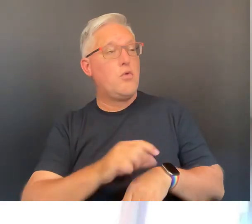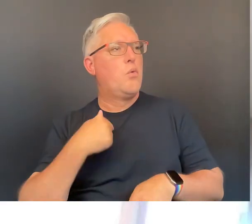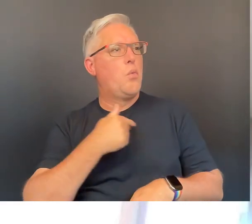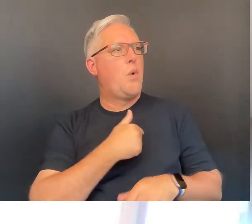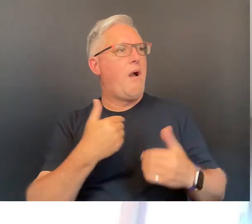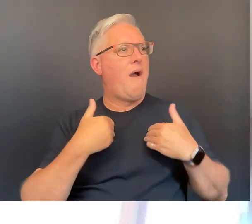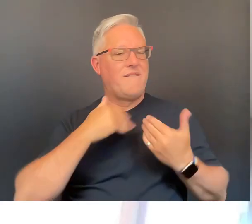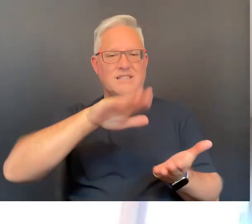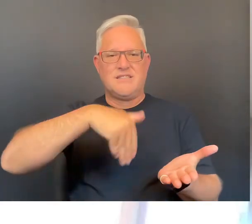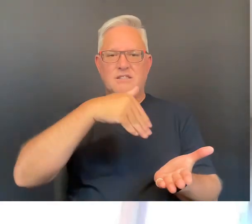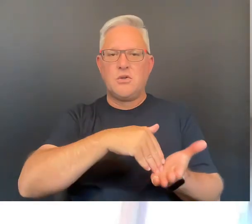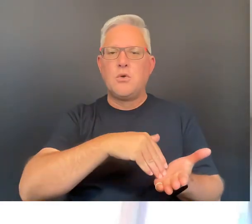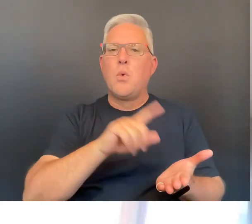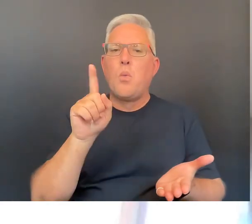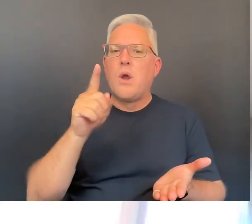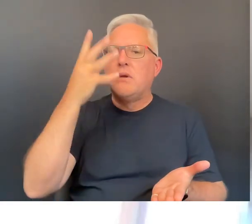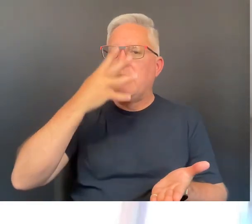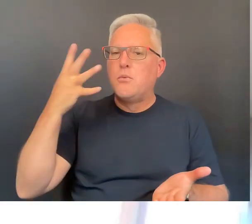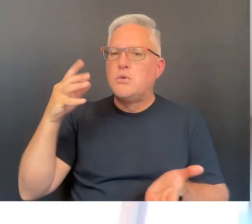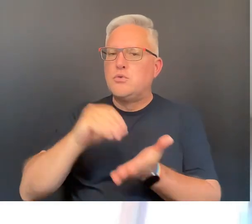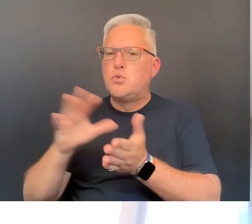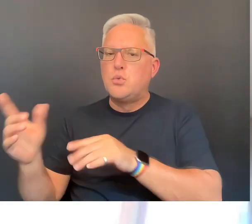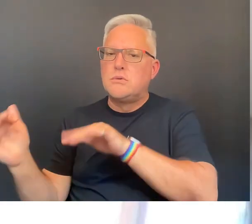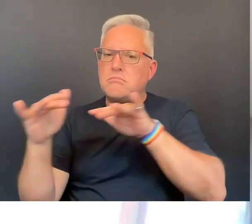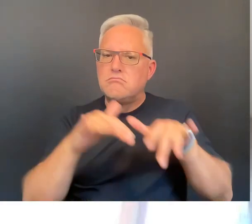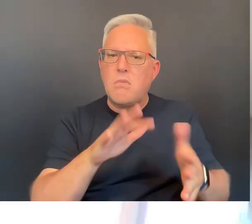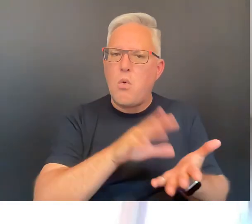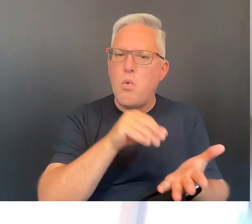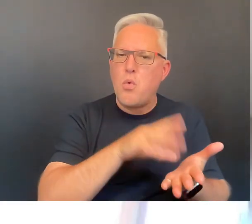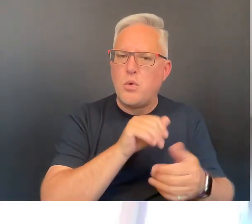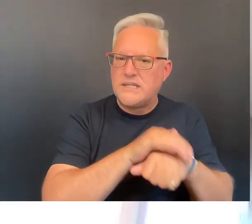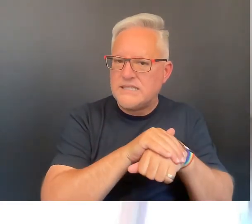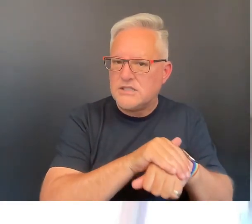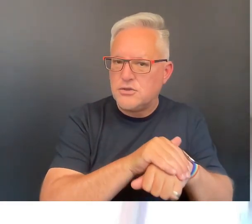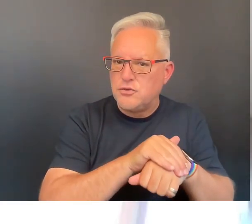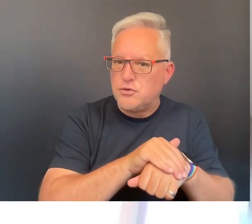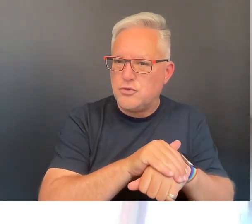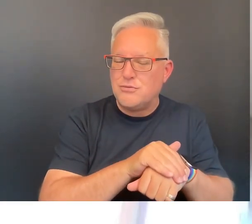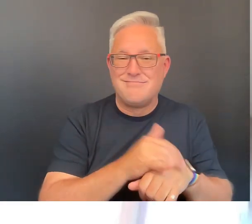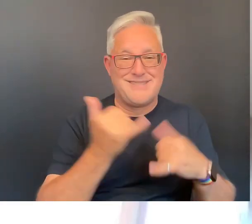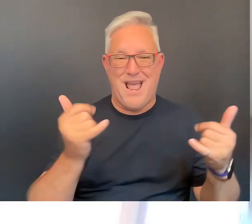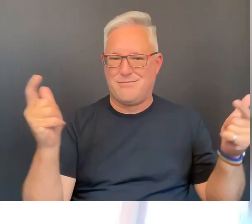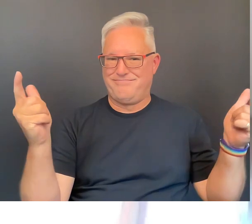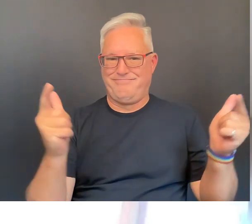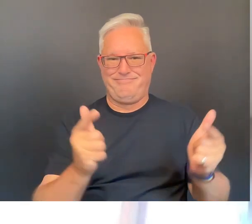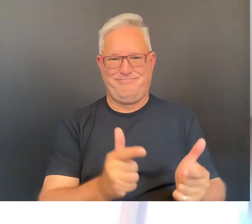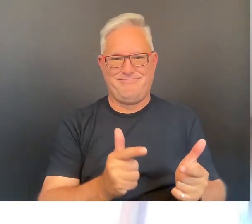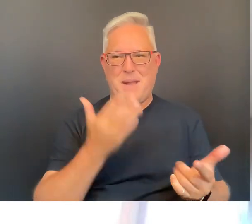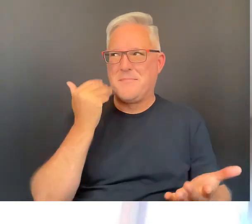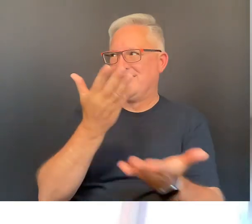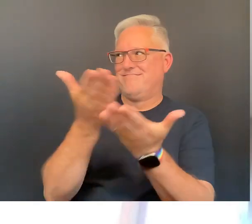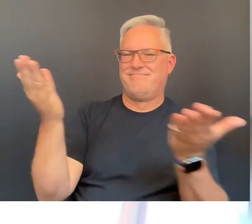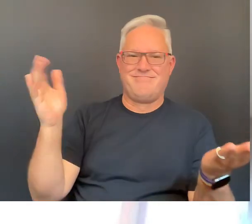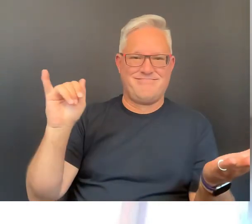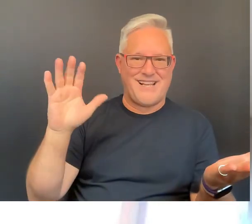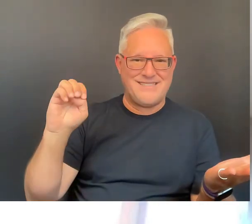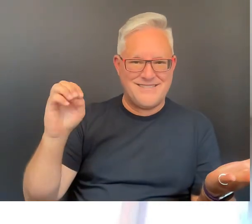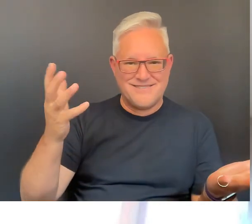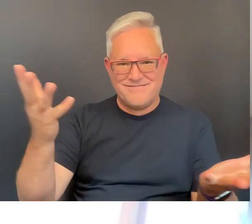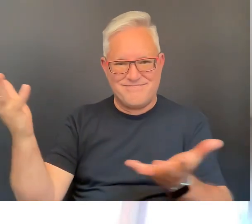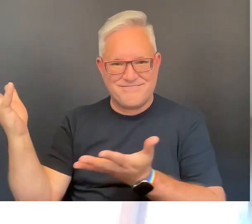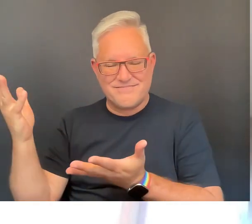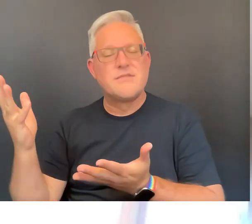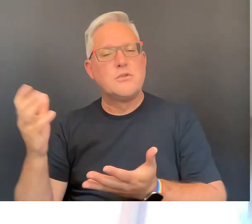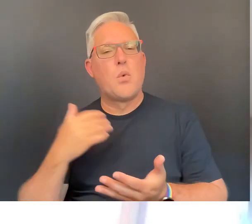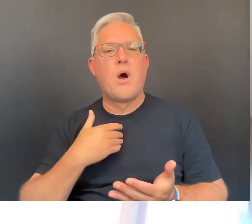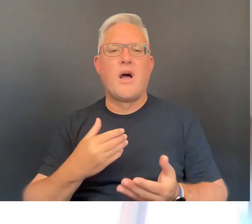Center where mostly immigrant students come here. And now there are only few, but